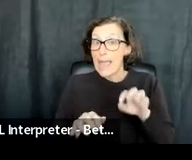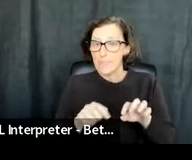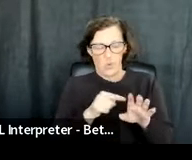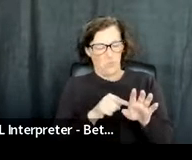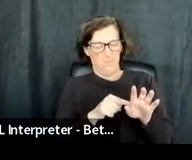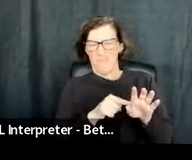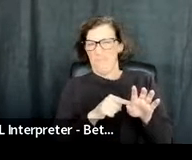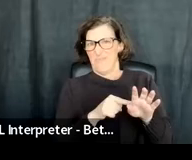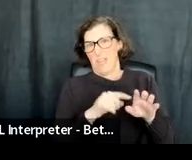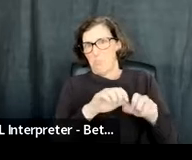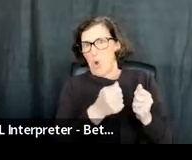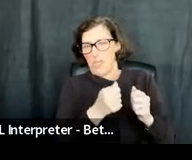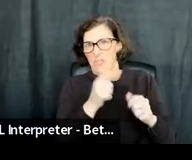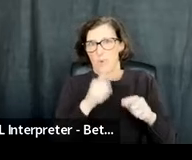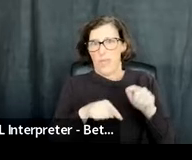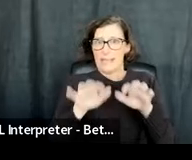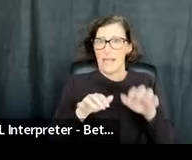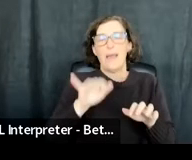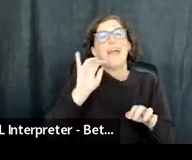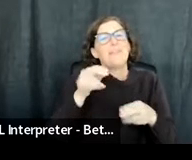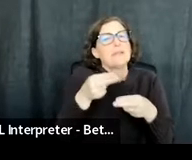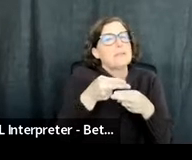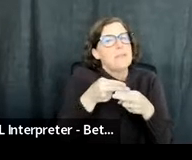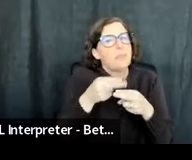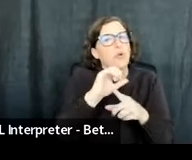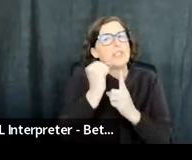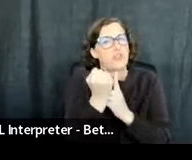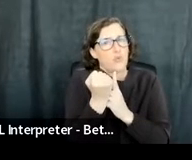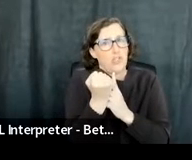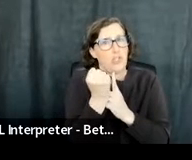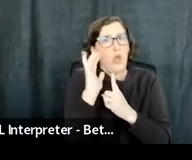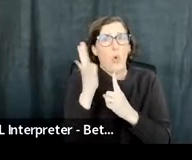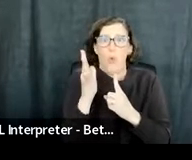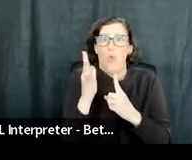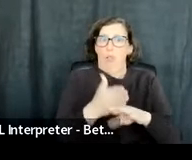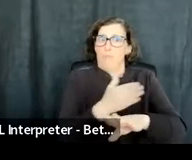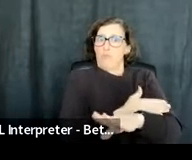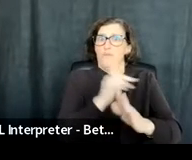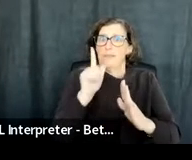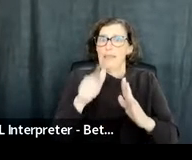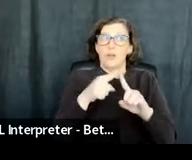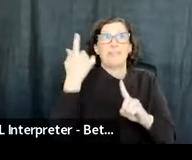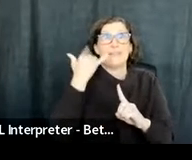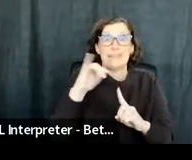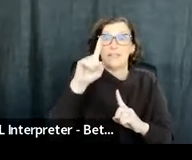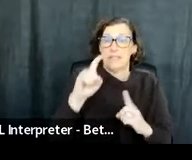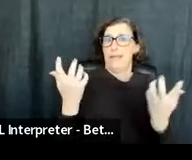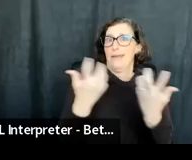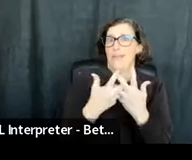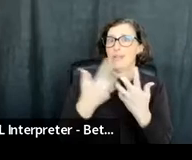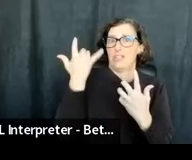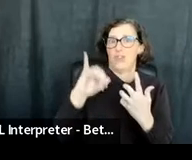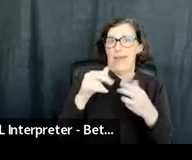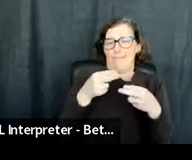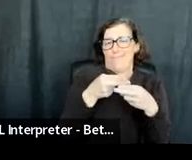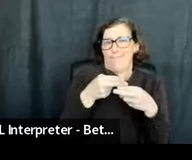That's a temporary situation in terms of an injury, and that will heal, but they're still going to need an accommodation for that time period